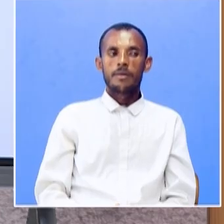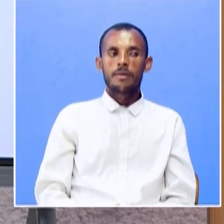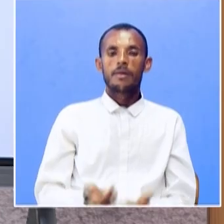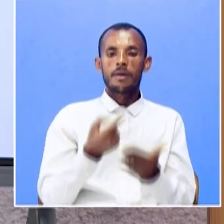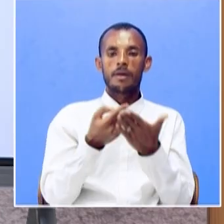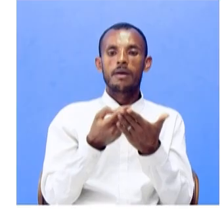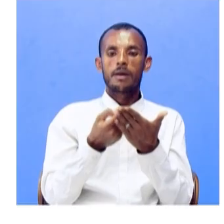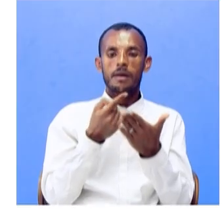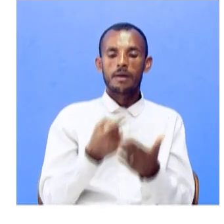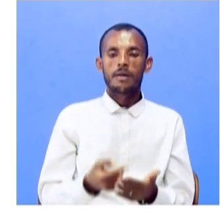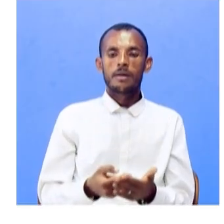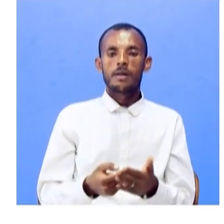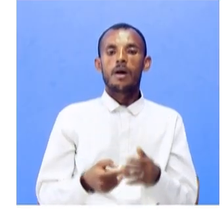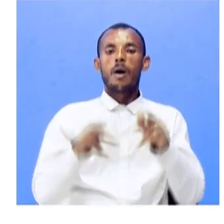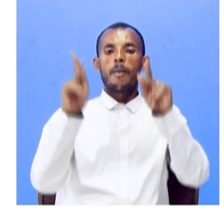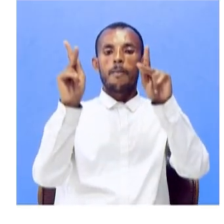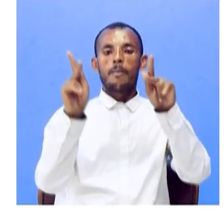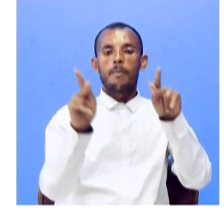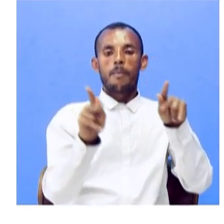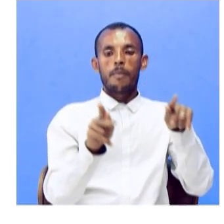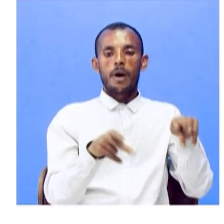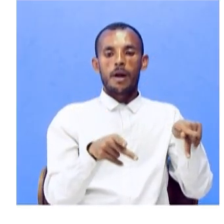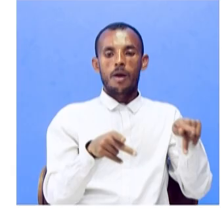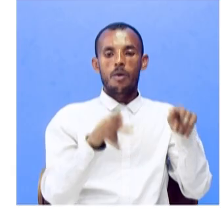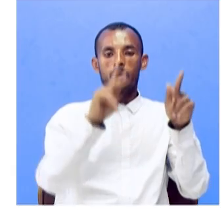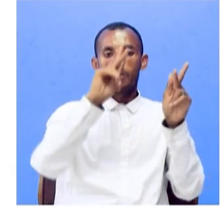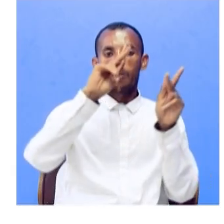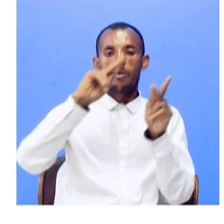Here is a parallelogram.